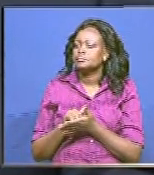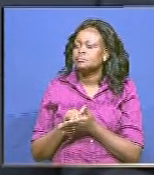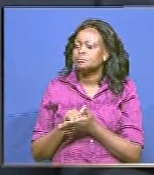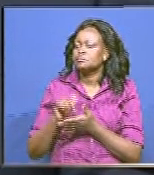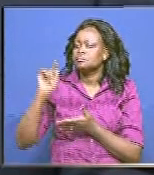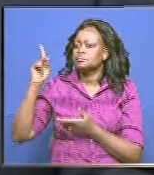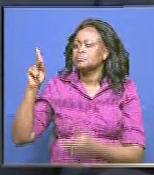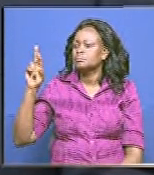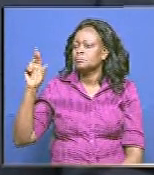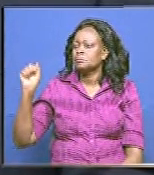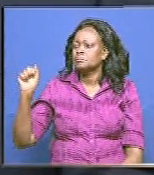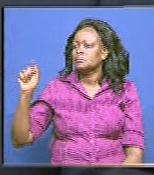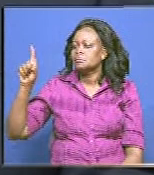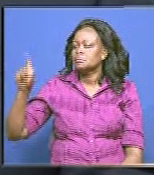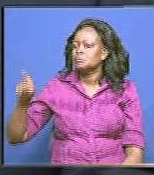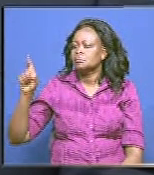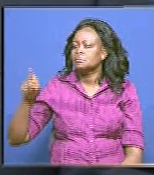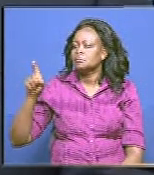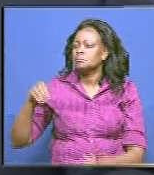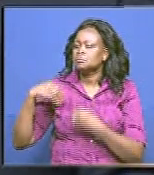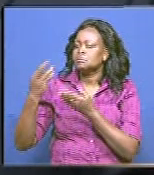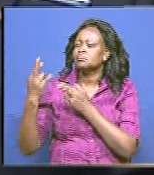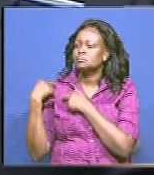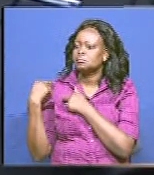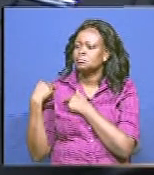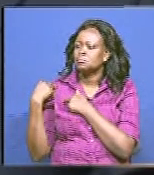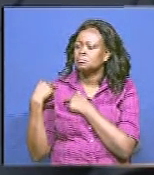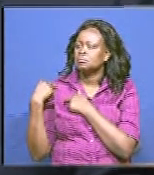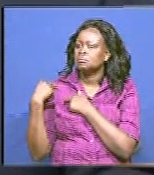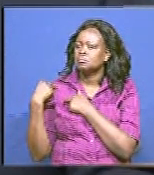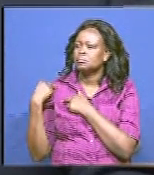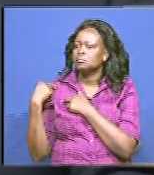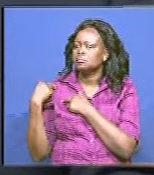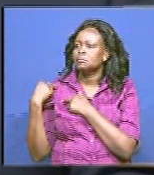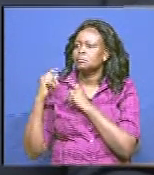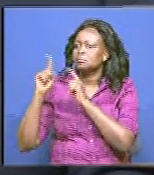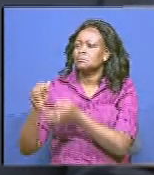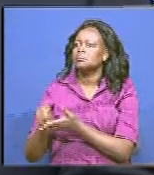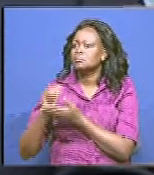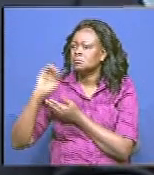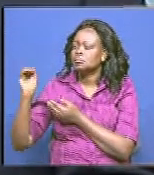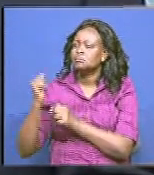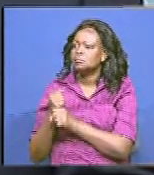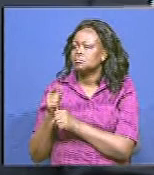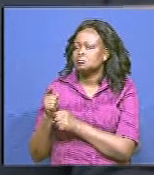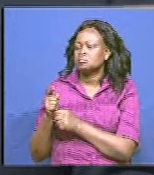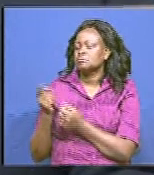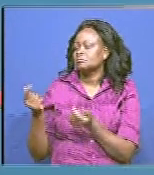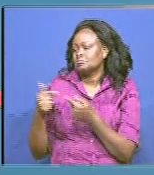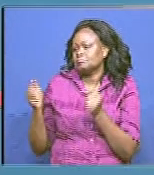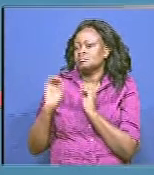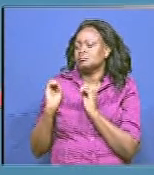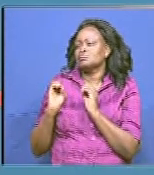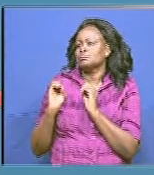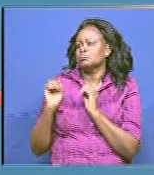Kenya Revenue Authority should be given room to go and help counties to do it. I don't object. But that's